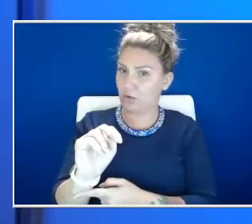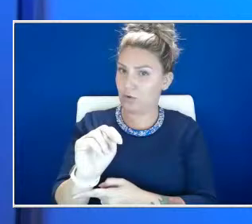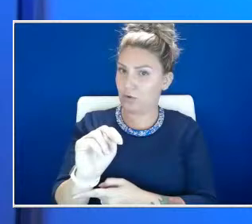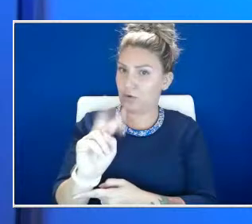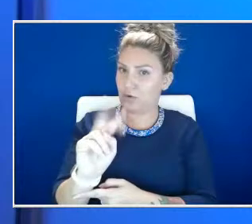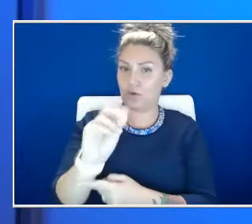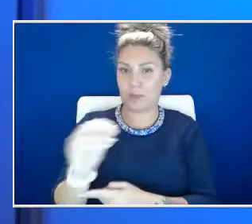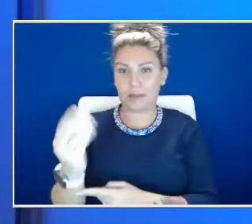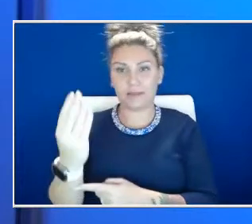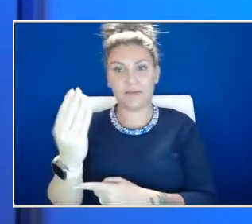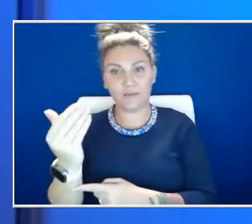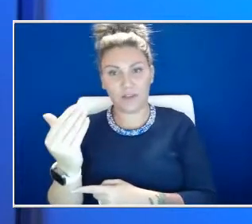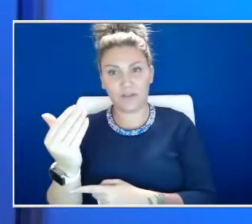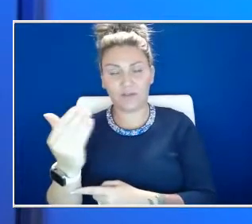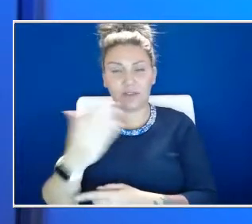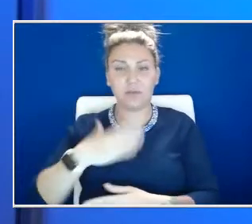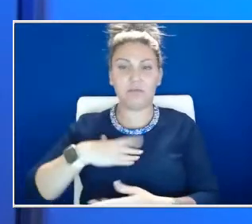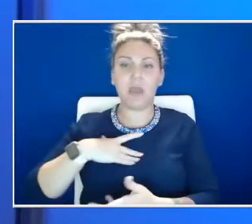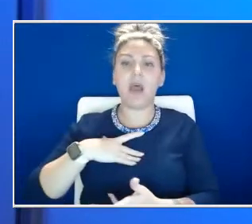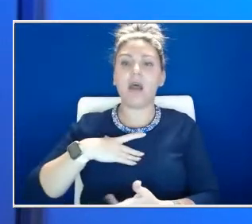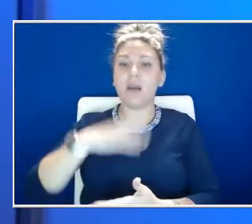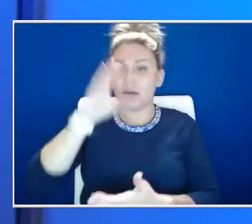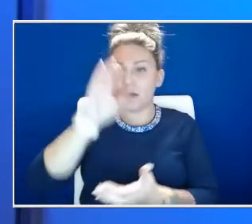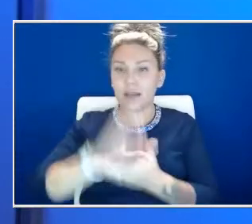2015, my husband found the lump. And